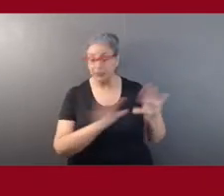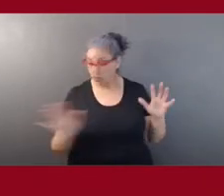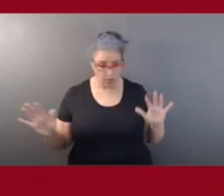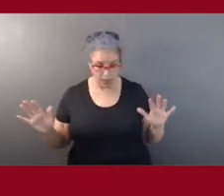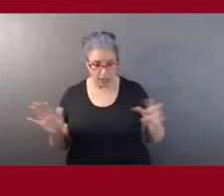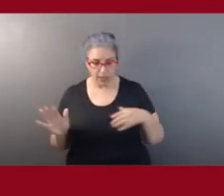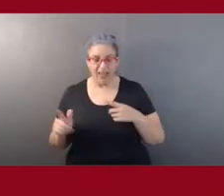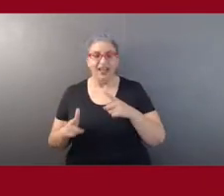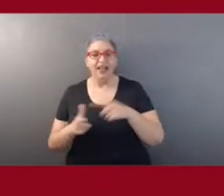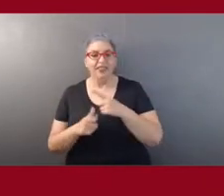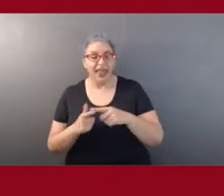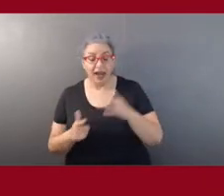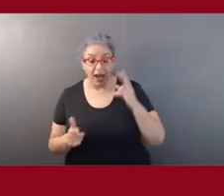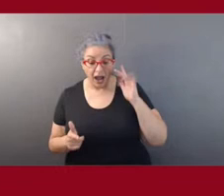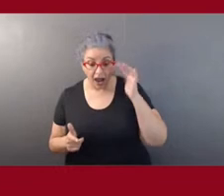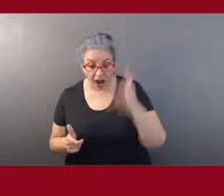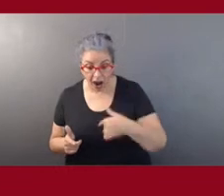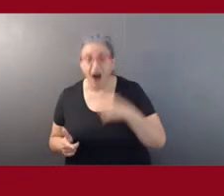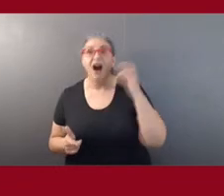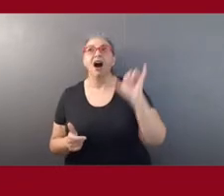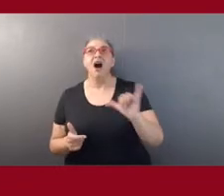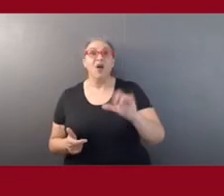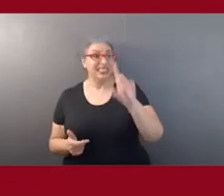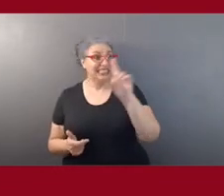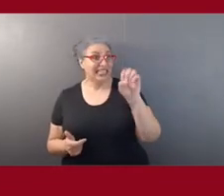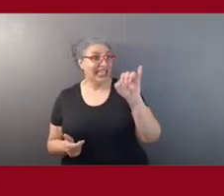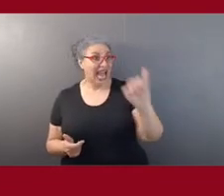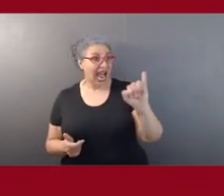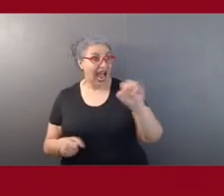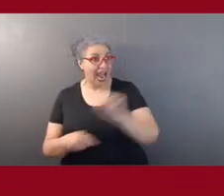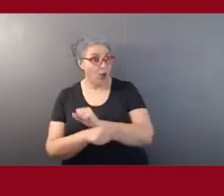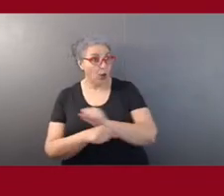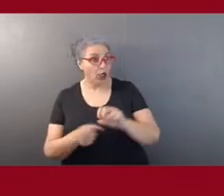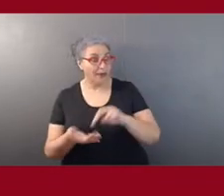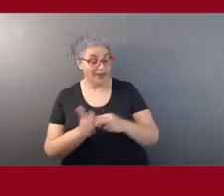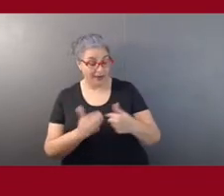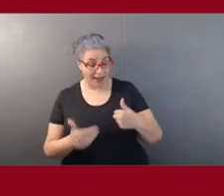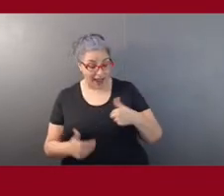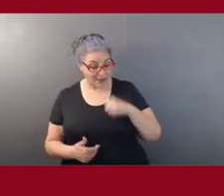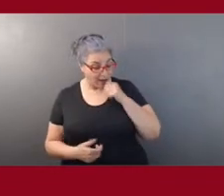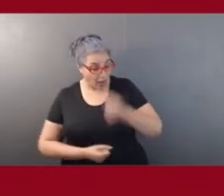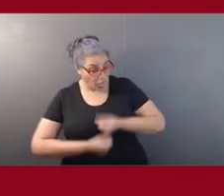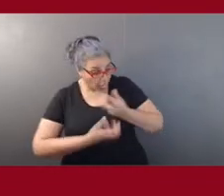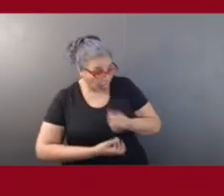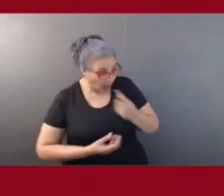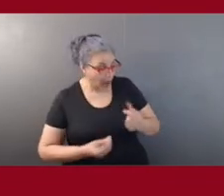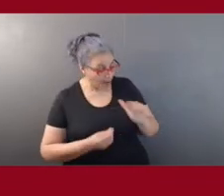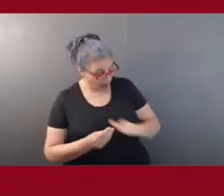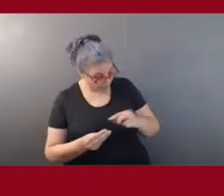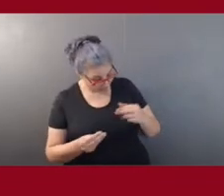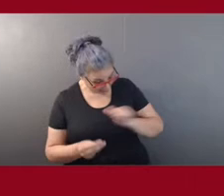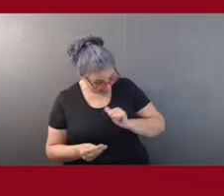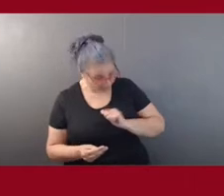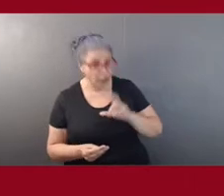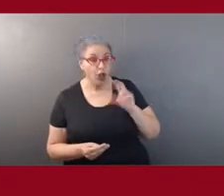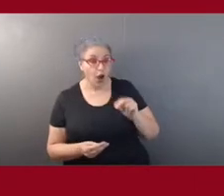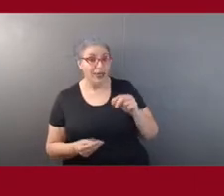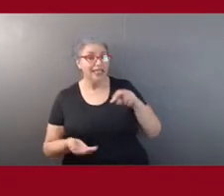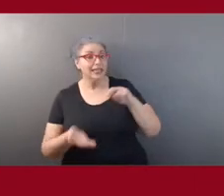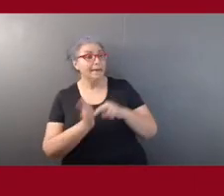DEI work is not about me telling you about me. DEI work is about me telling you about